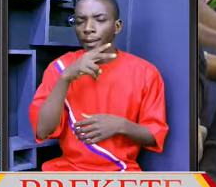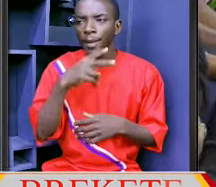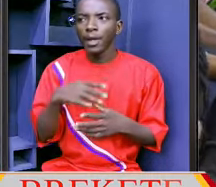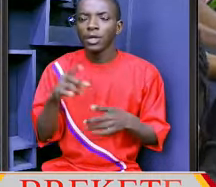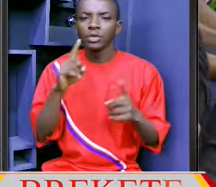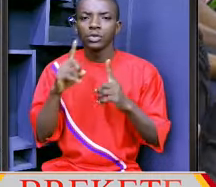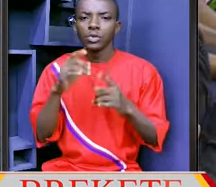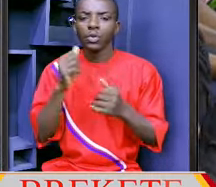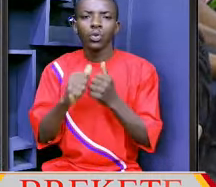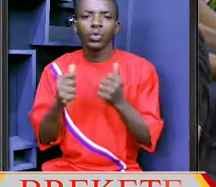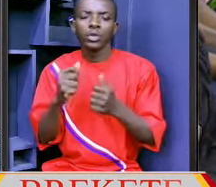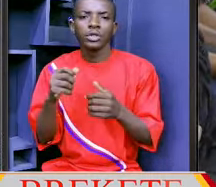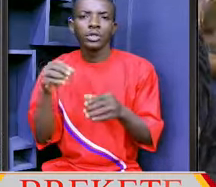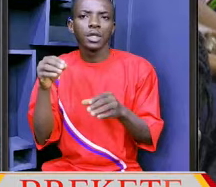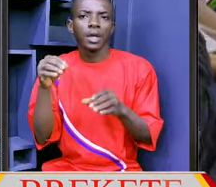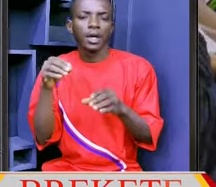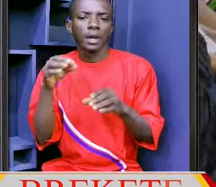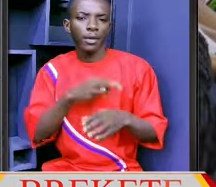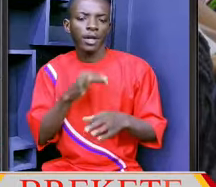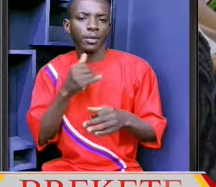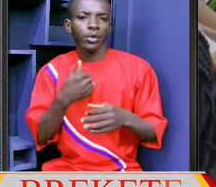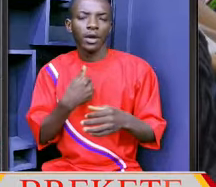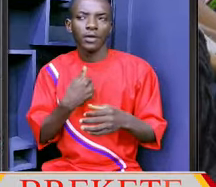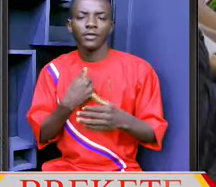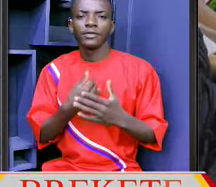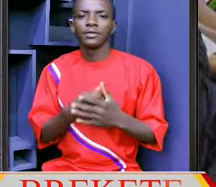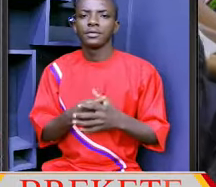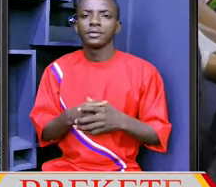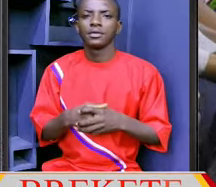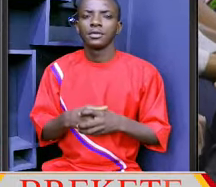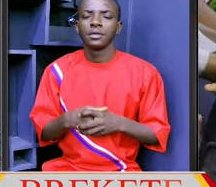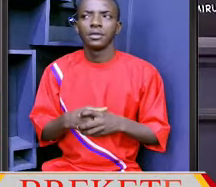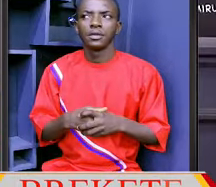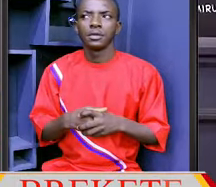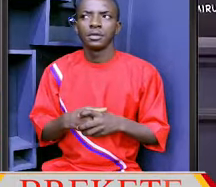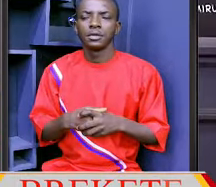As they talk, which impact it don't make? Meh.